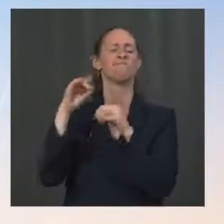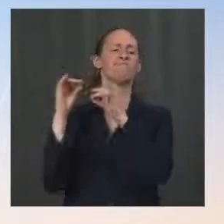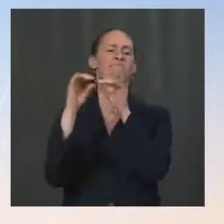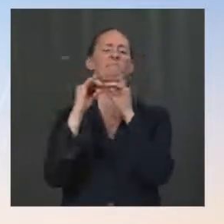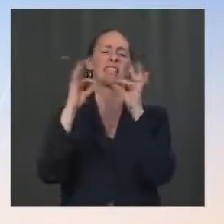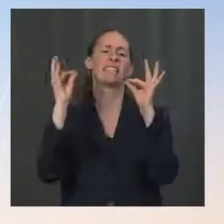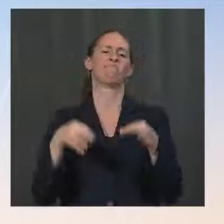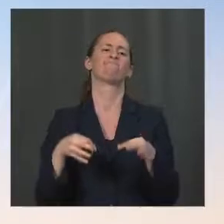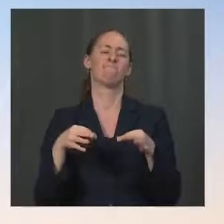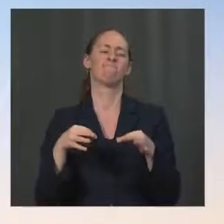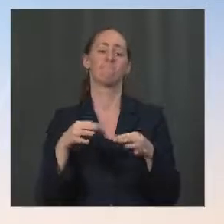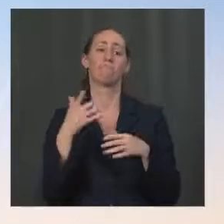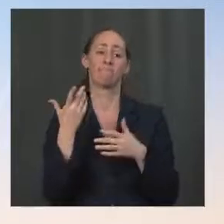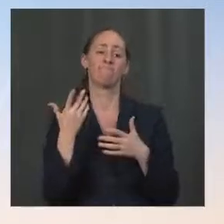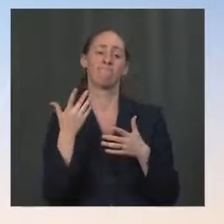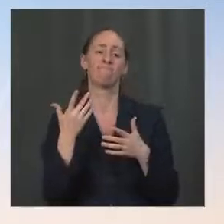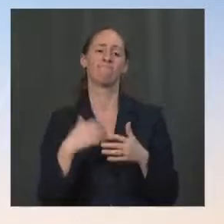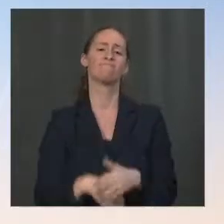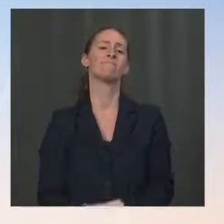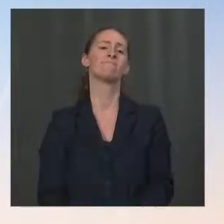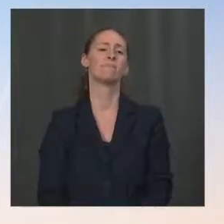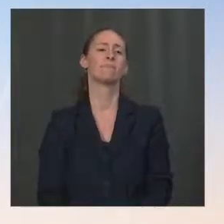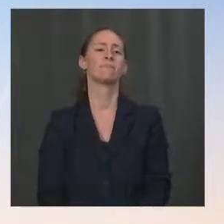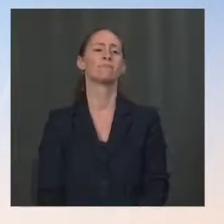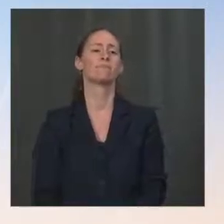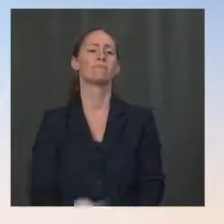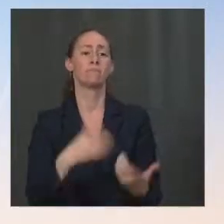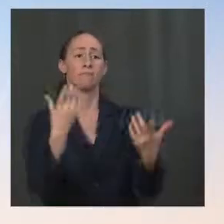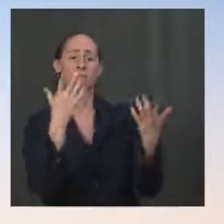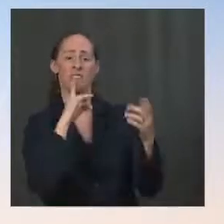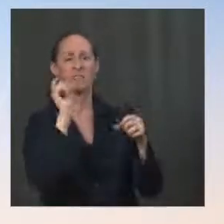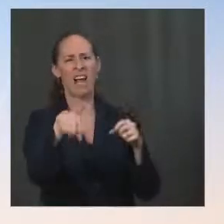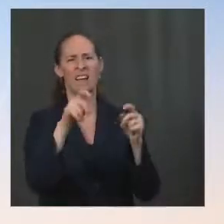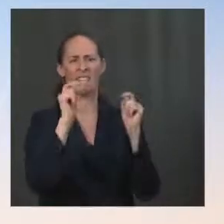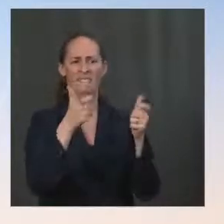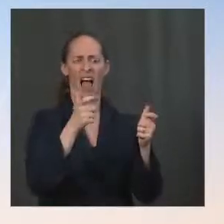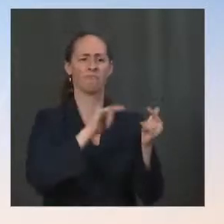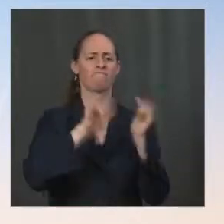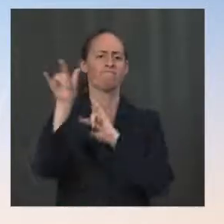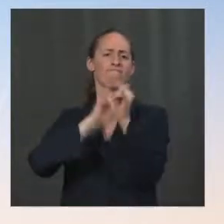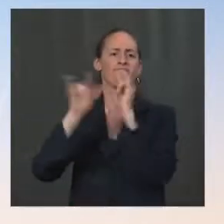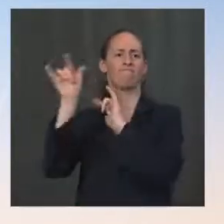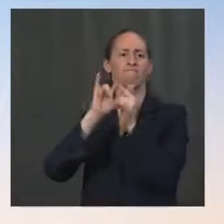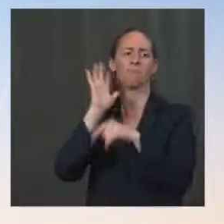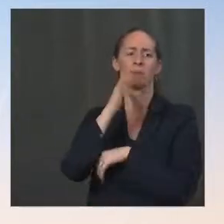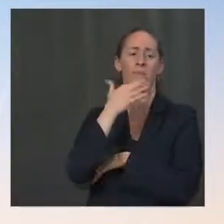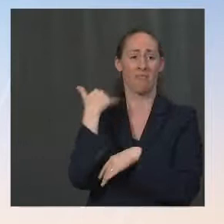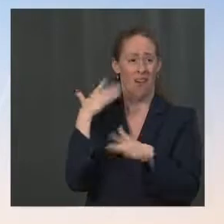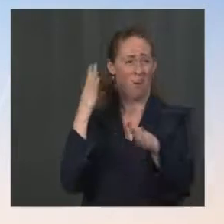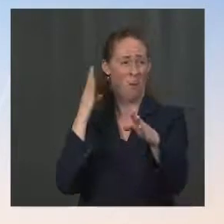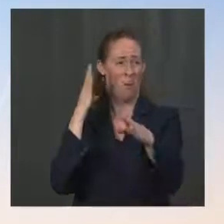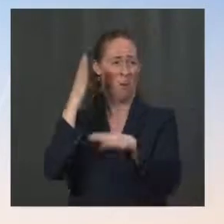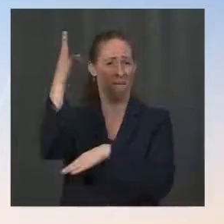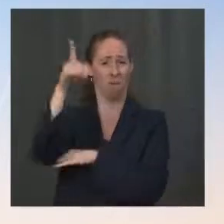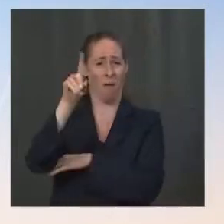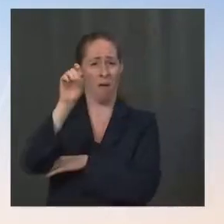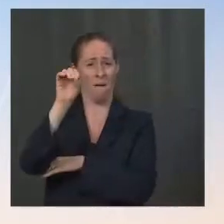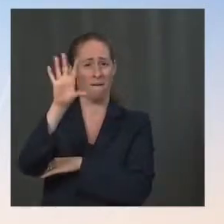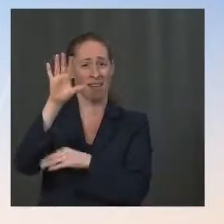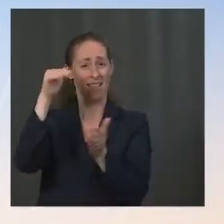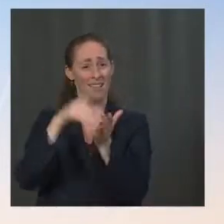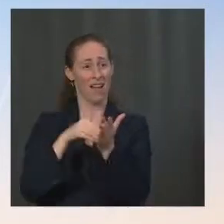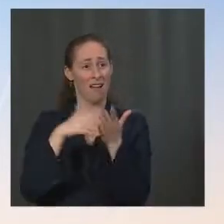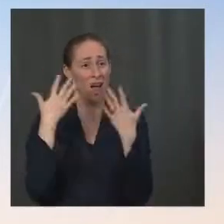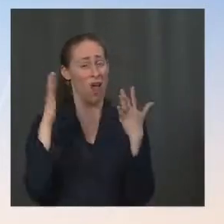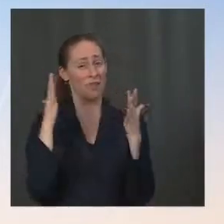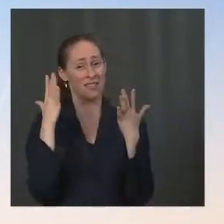to implement an evacuation that has saved the lives potentially of more than 105,000 people, certainly at risk of